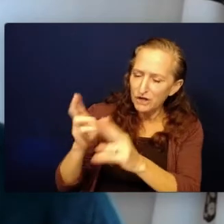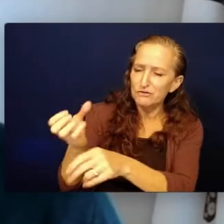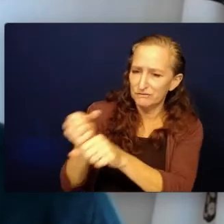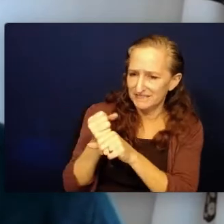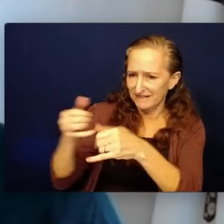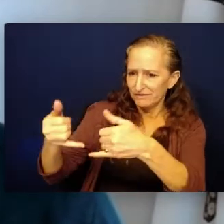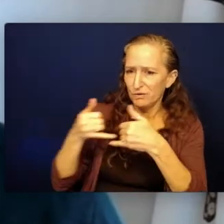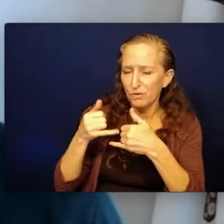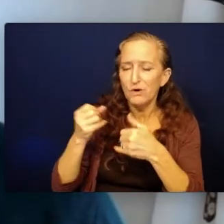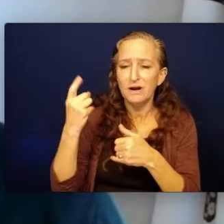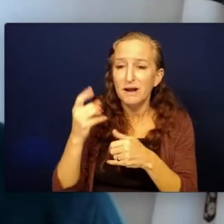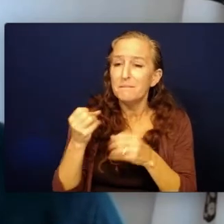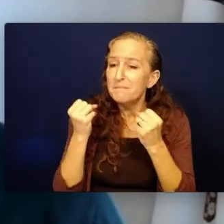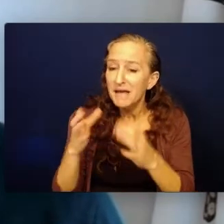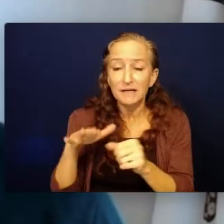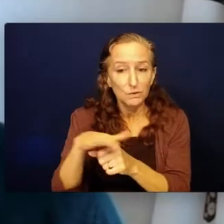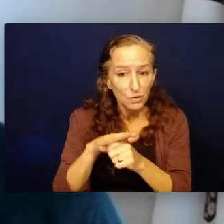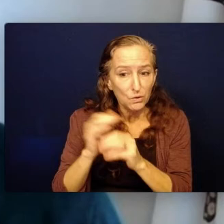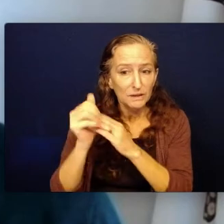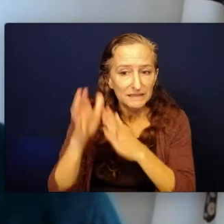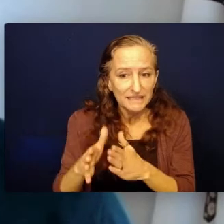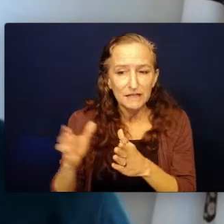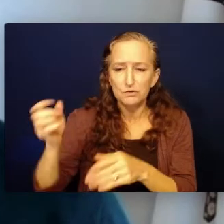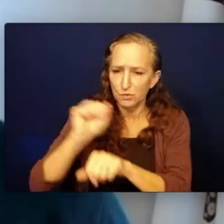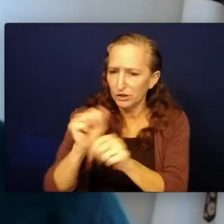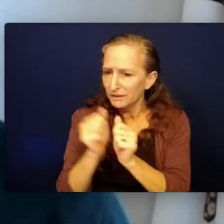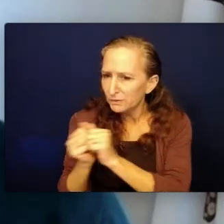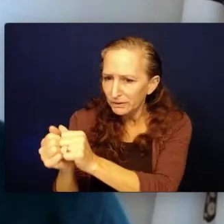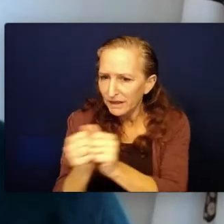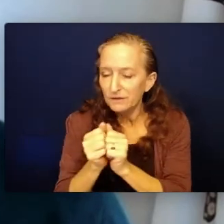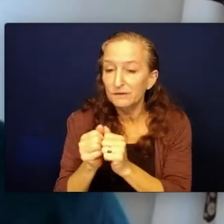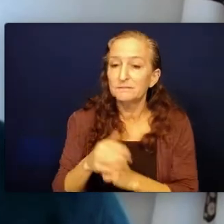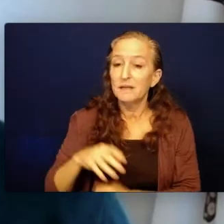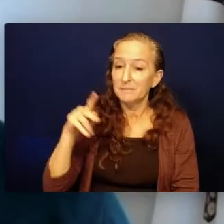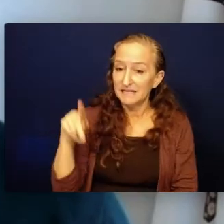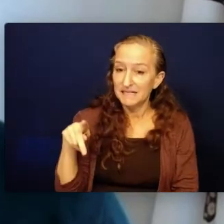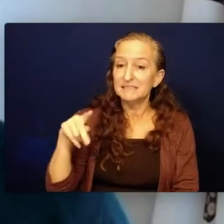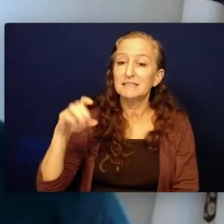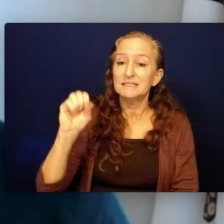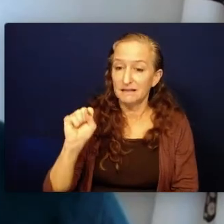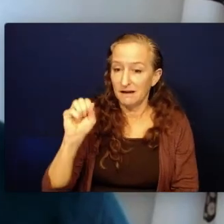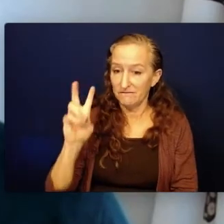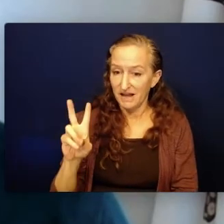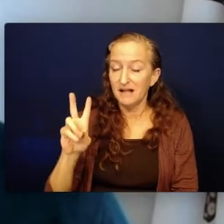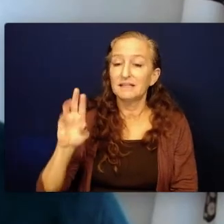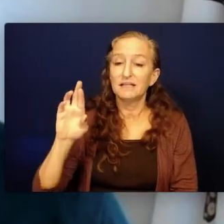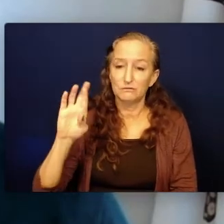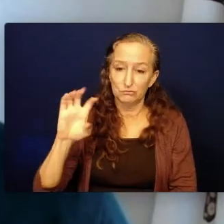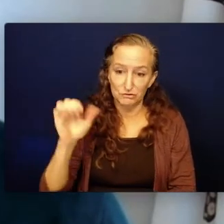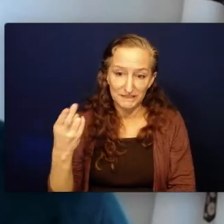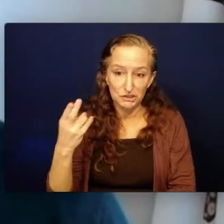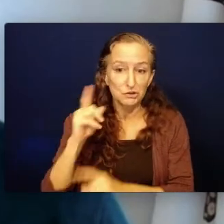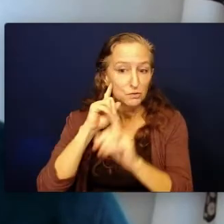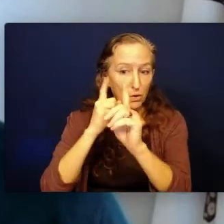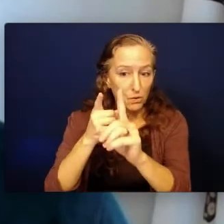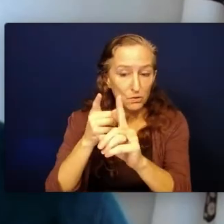of the many local leaders who have made this effort possible. The Peninsula Silicon Valley REACH Code Initiative would not have been